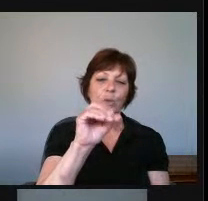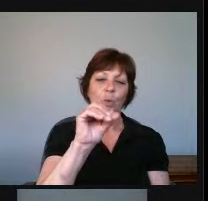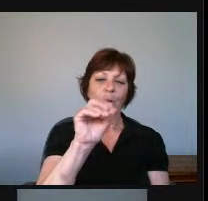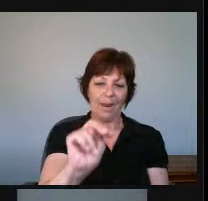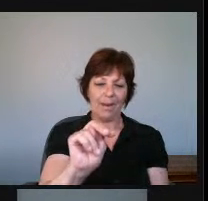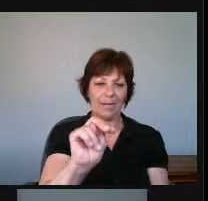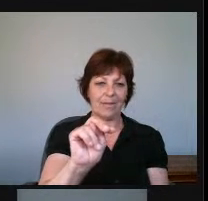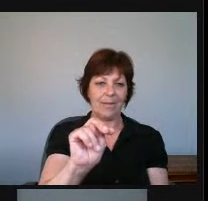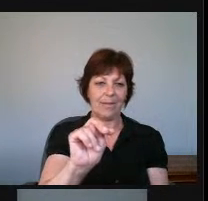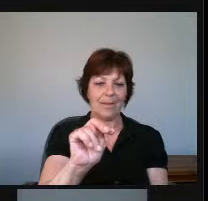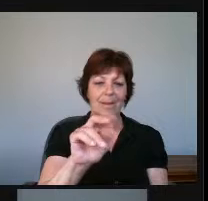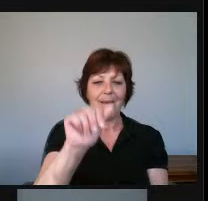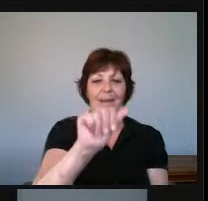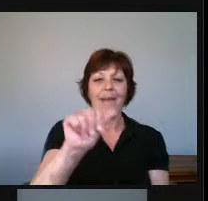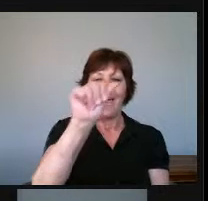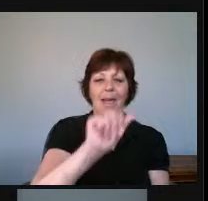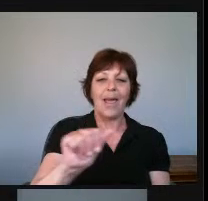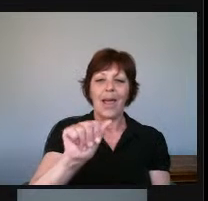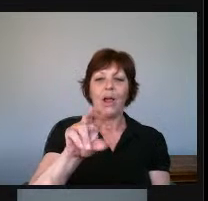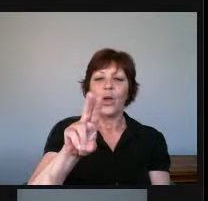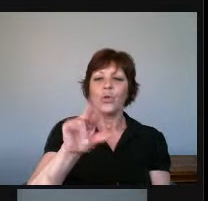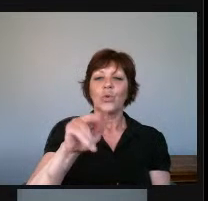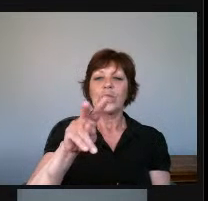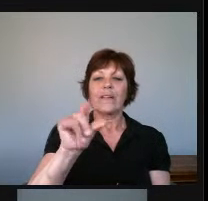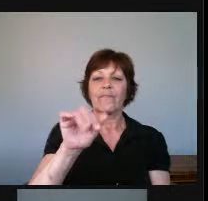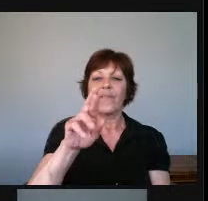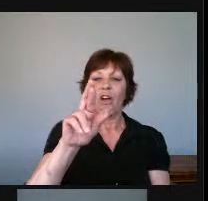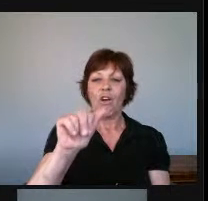CASON at Univera,